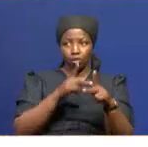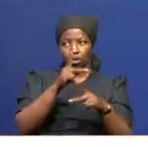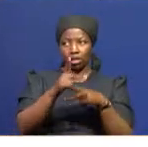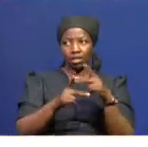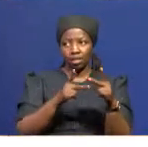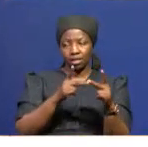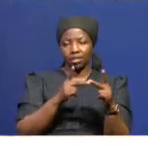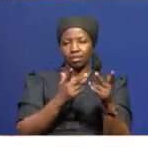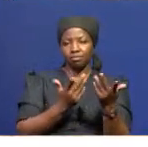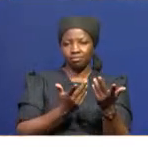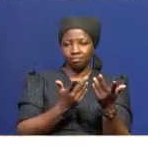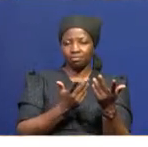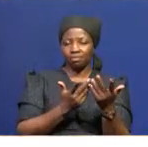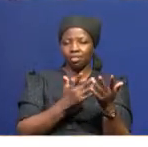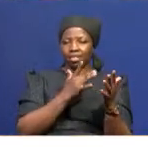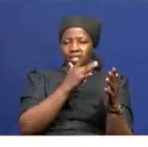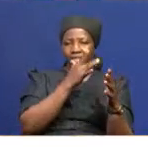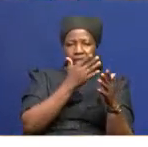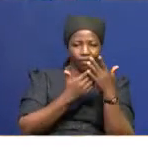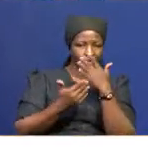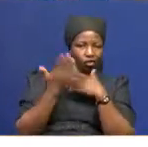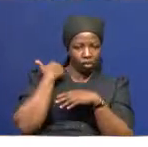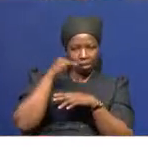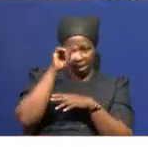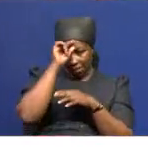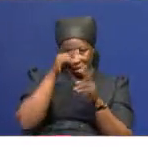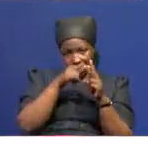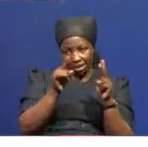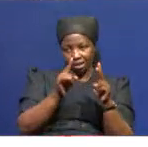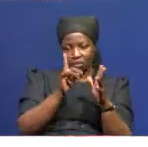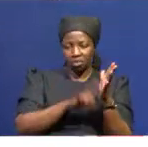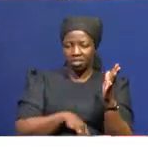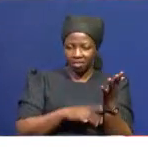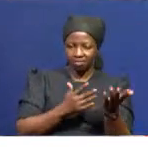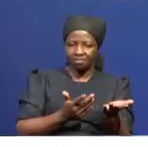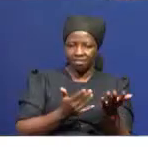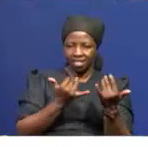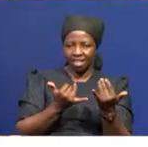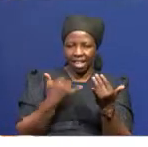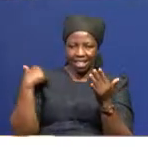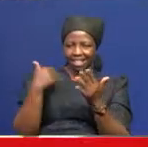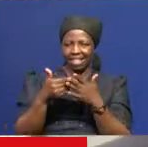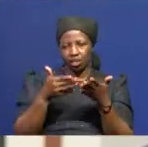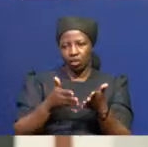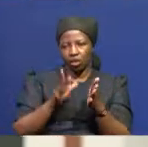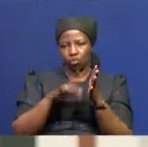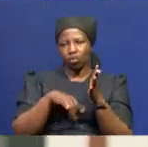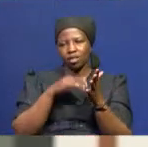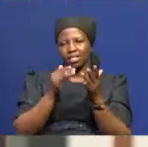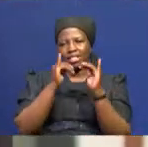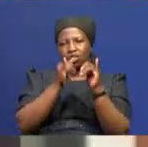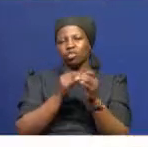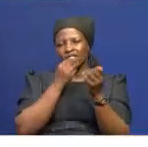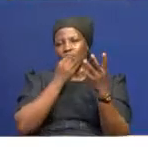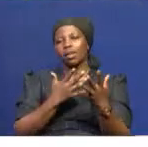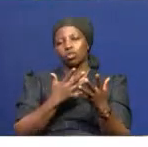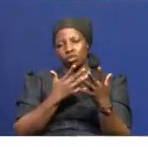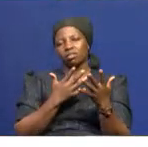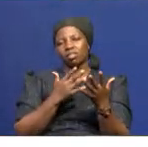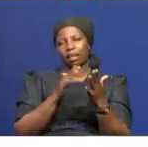had started? And what really is the update based on what you had told us before as the